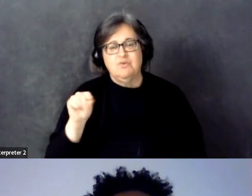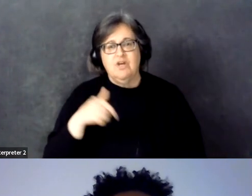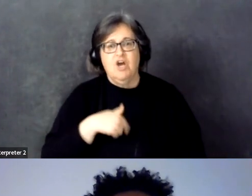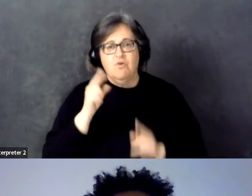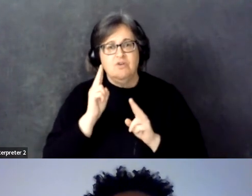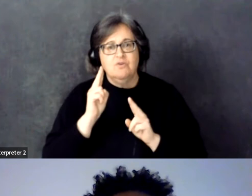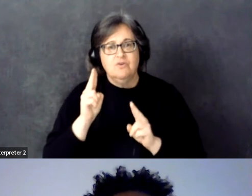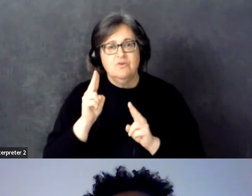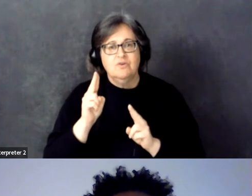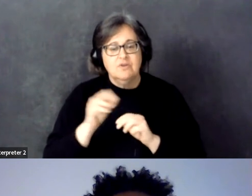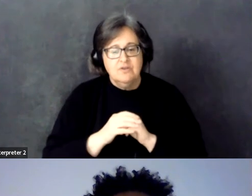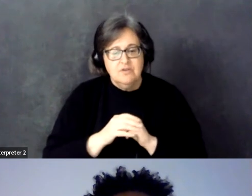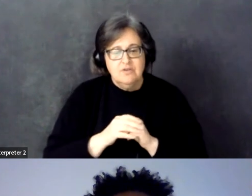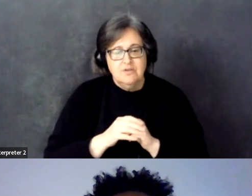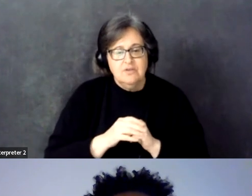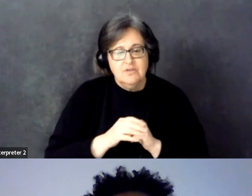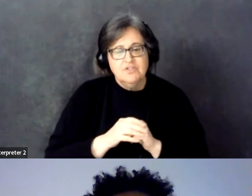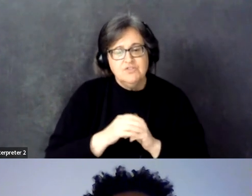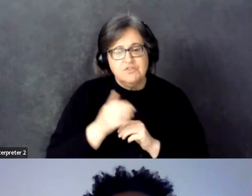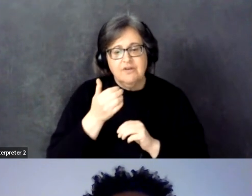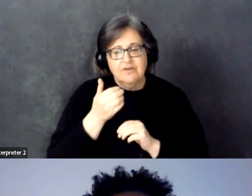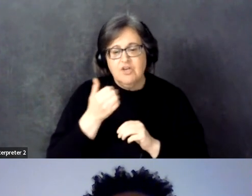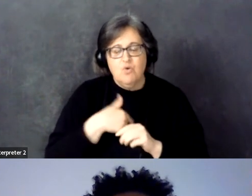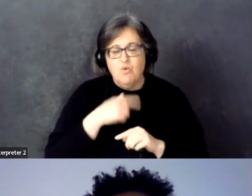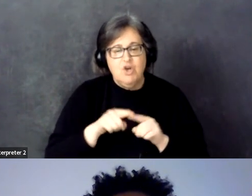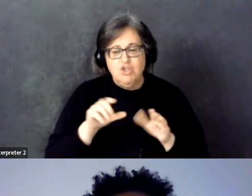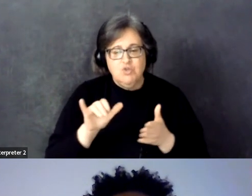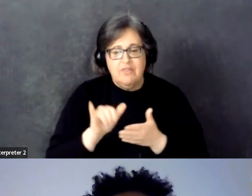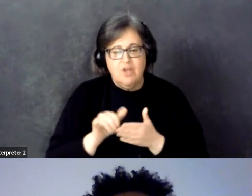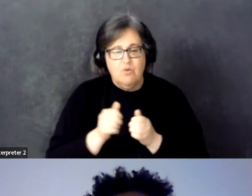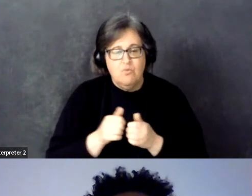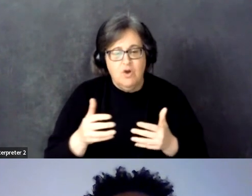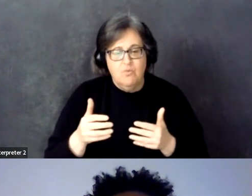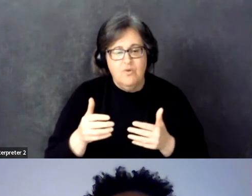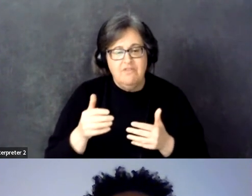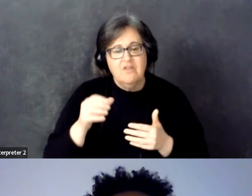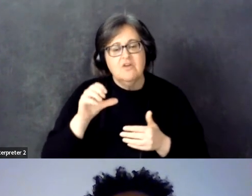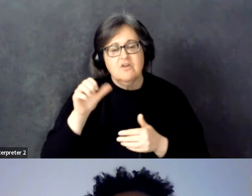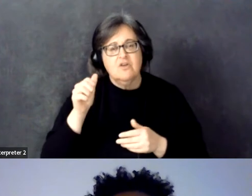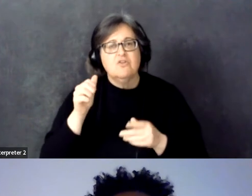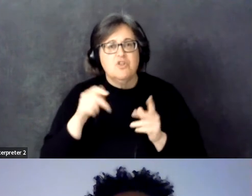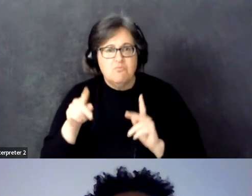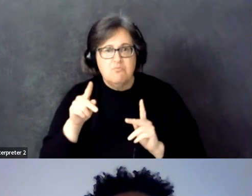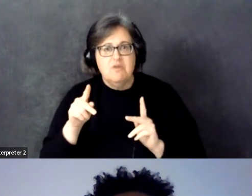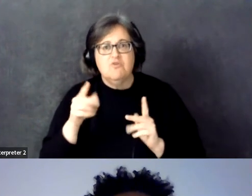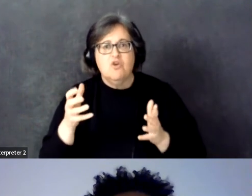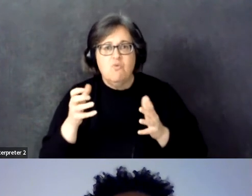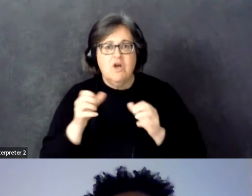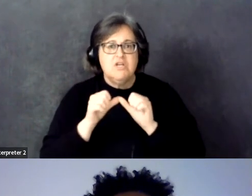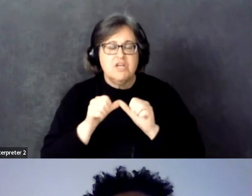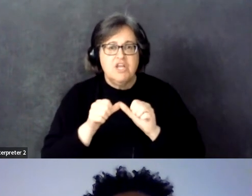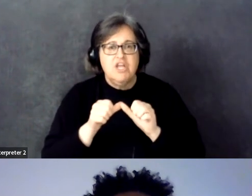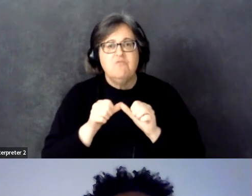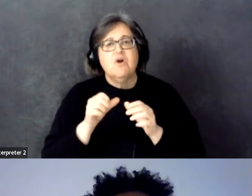to Advance Your Leadership Power, because any of this wouldn't happen without their push to keep moving forward and to